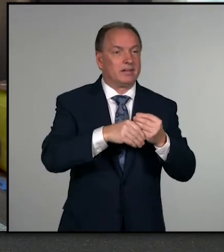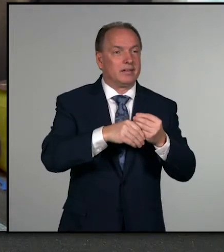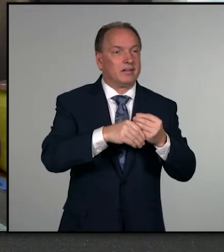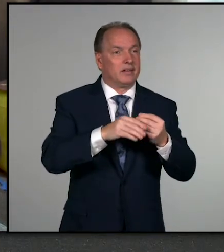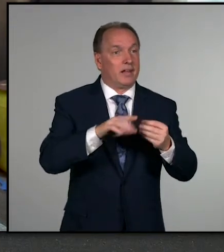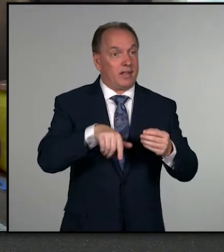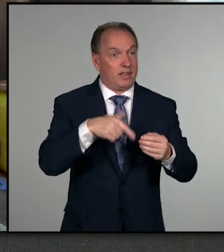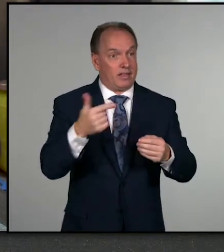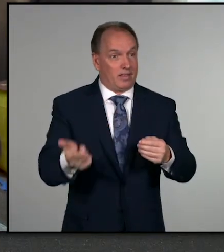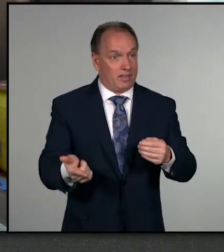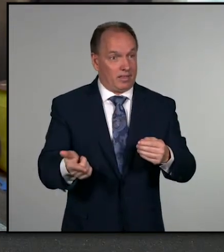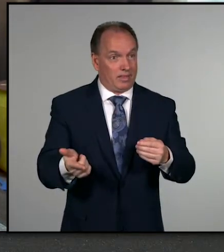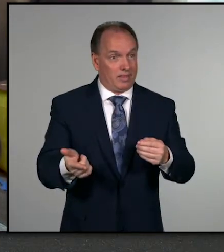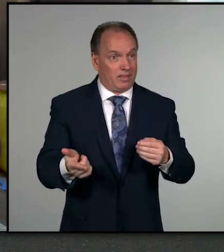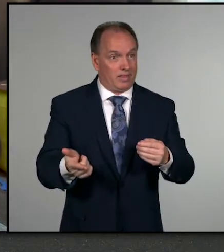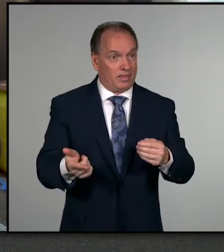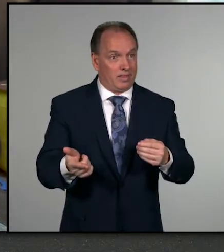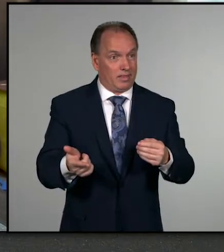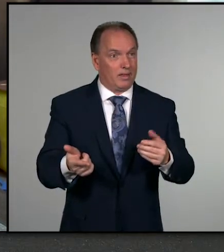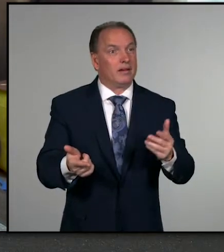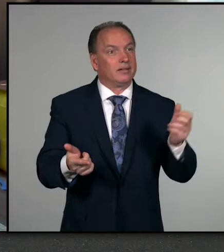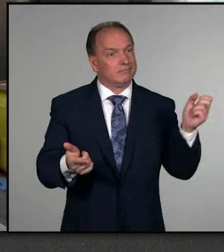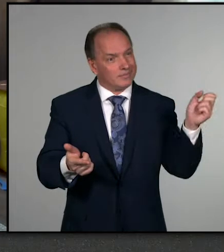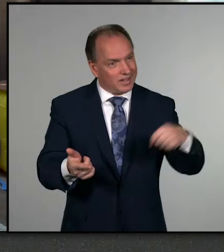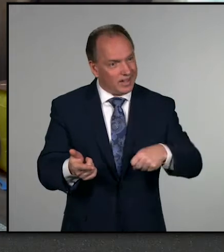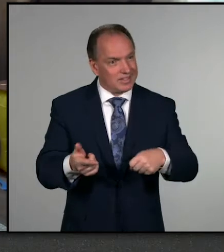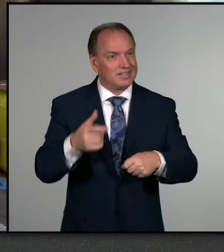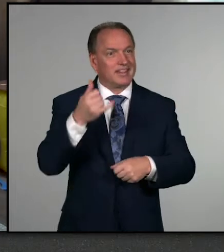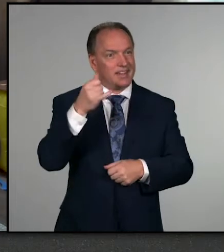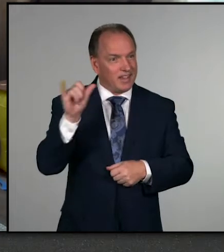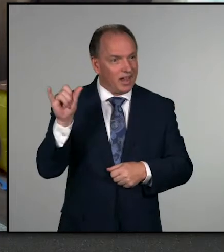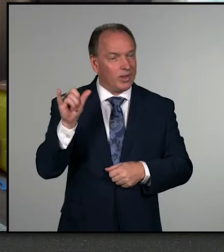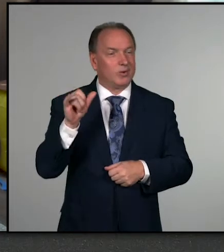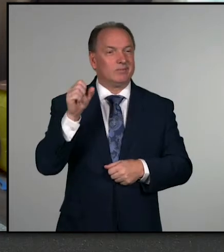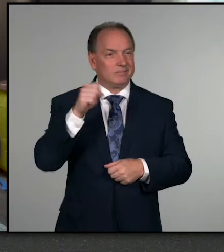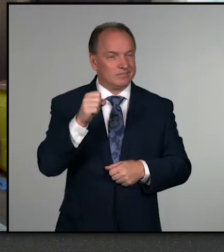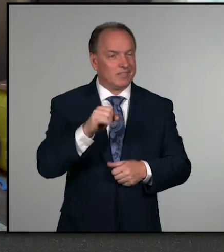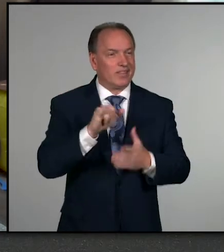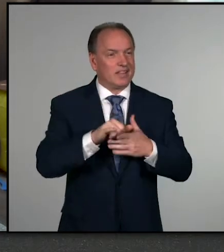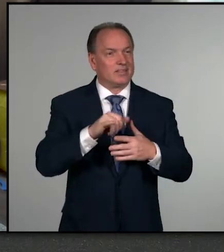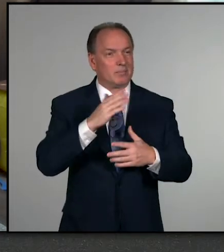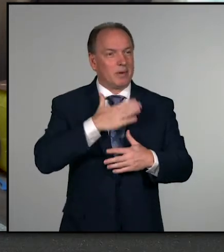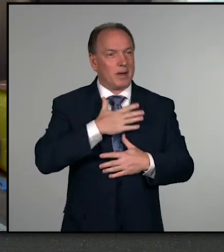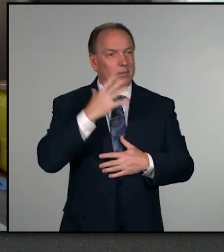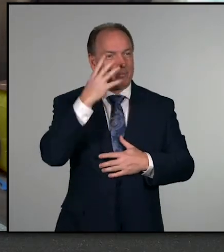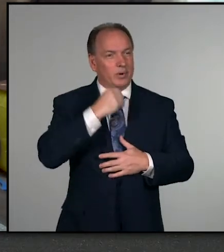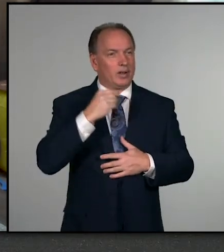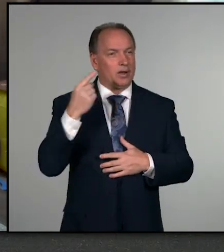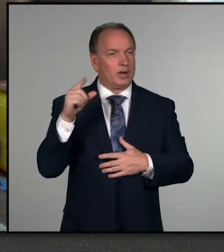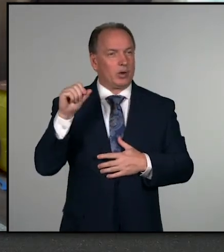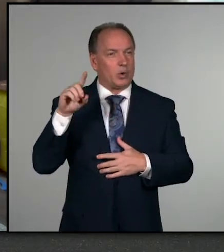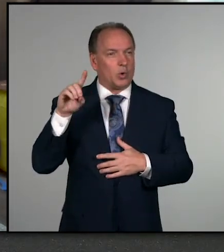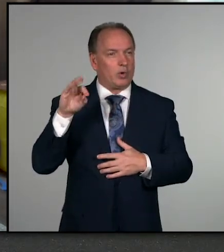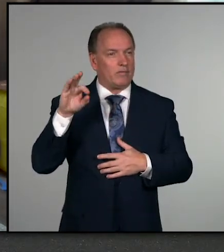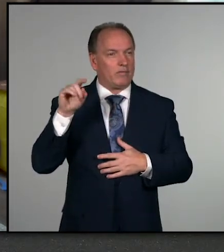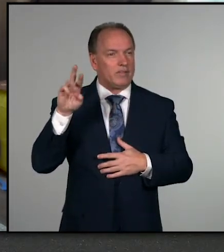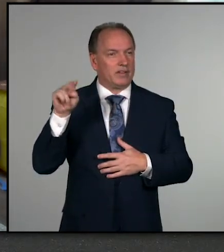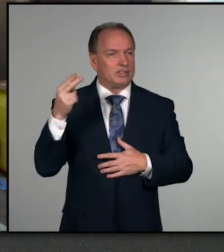And after my red, my next color was yellow. Yes, that was my pretty